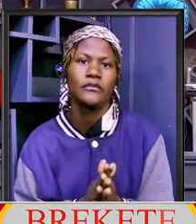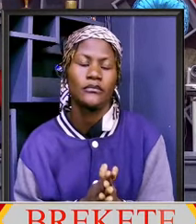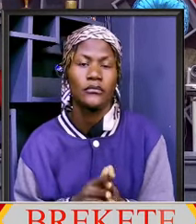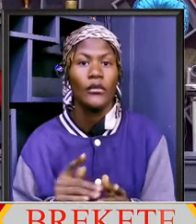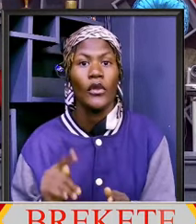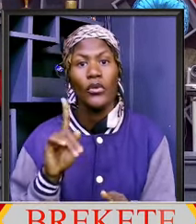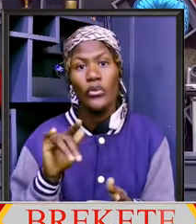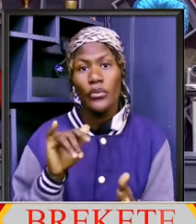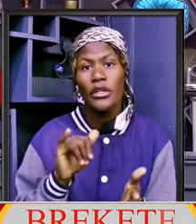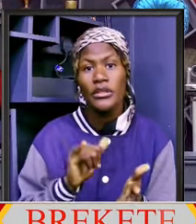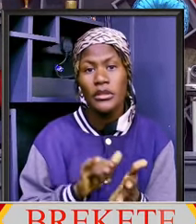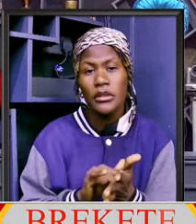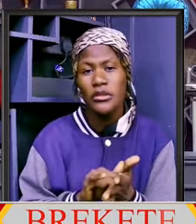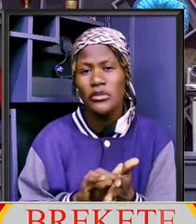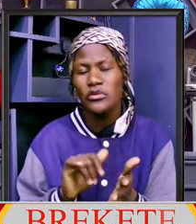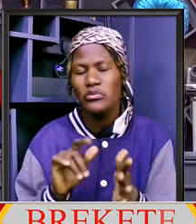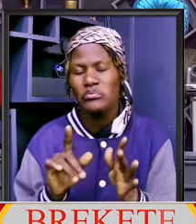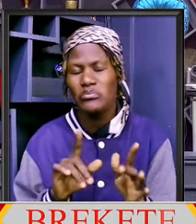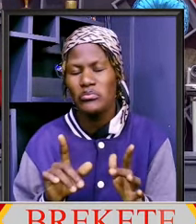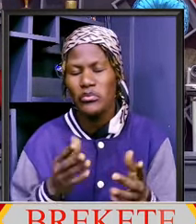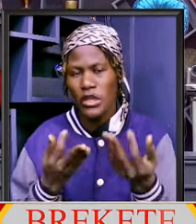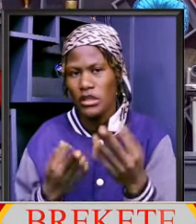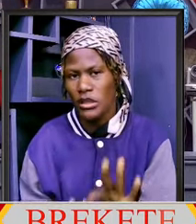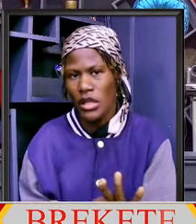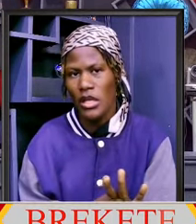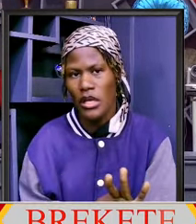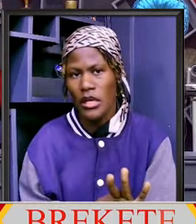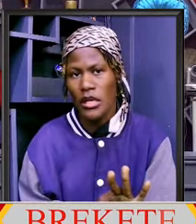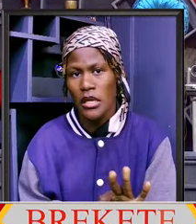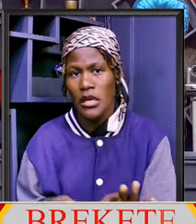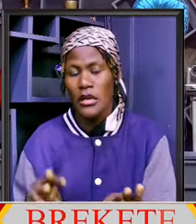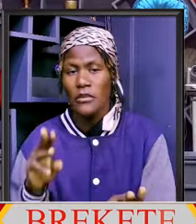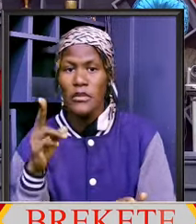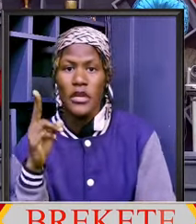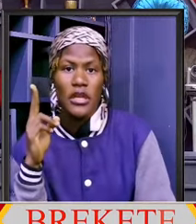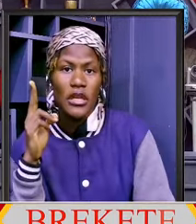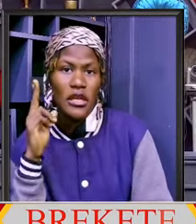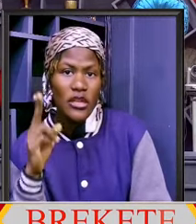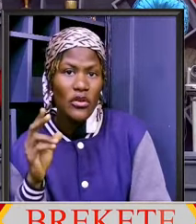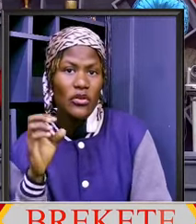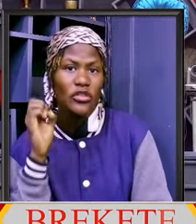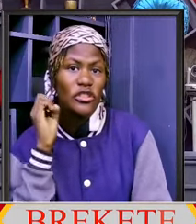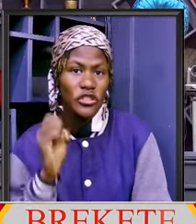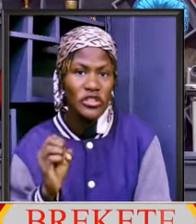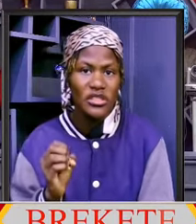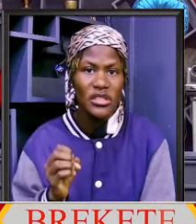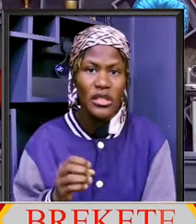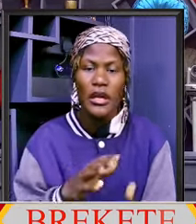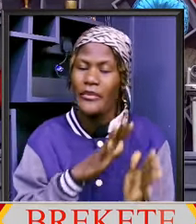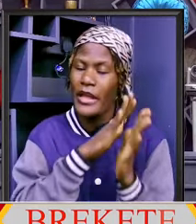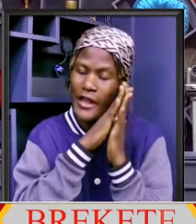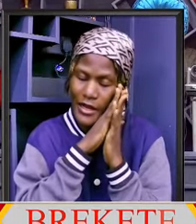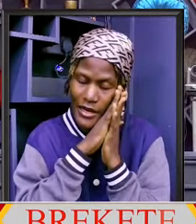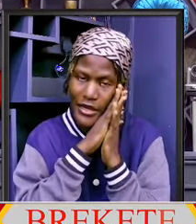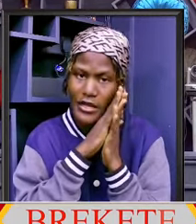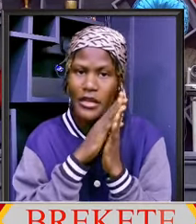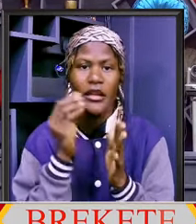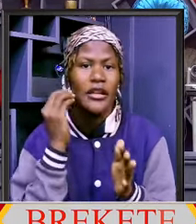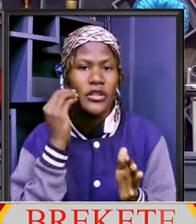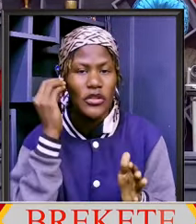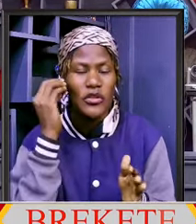Amen. The ones who are not supposed to die, may he or she be lying down at home. Amen. They go, they feed them akamu.